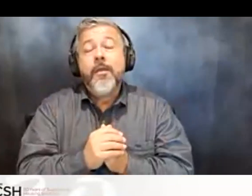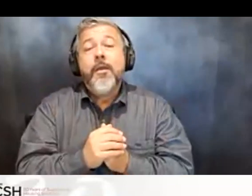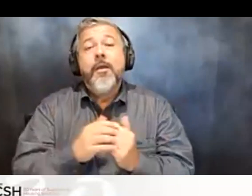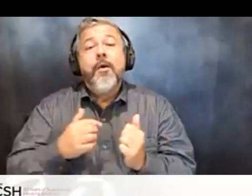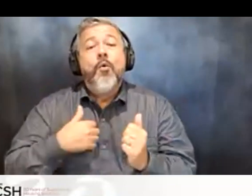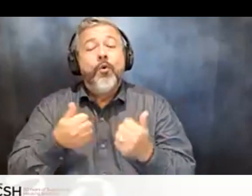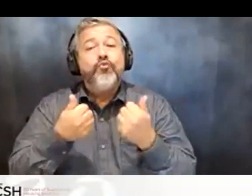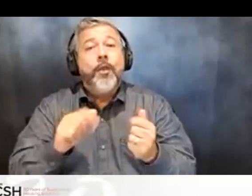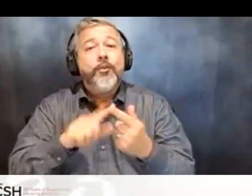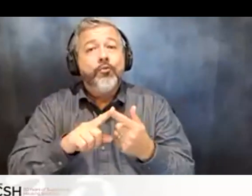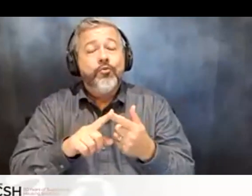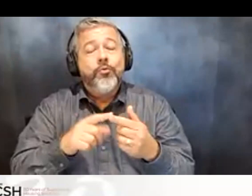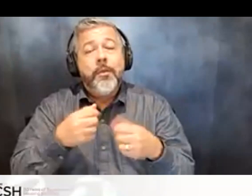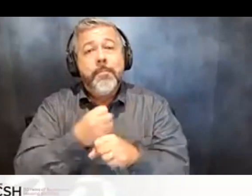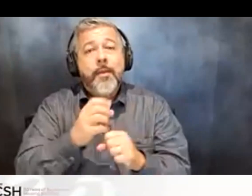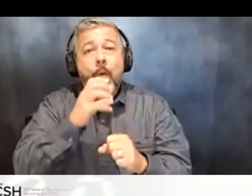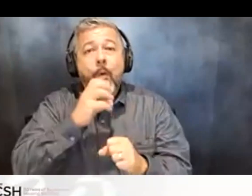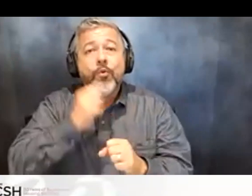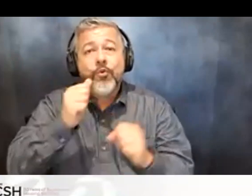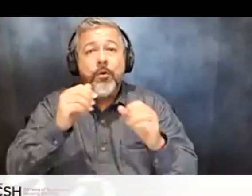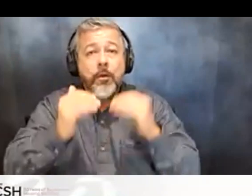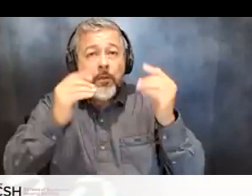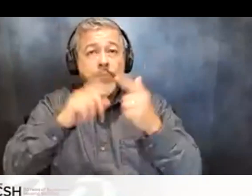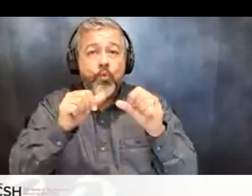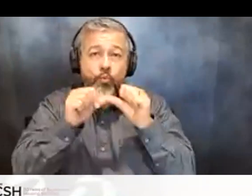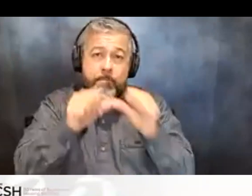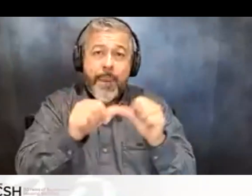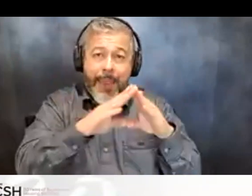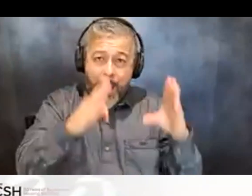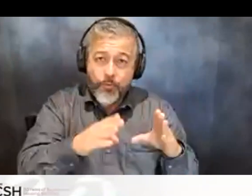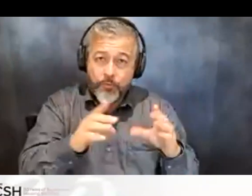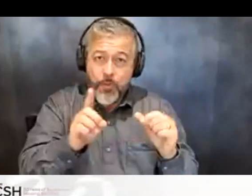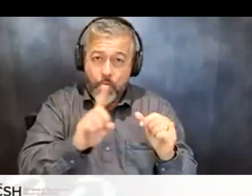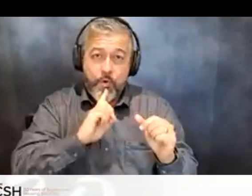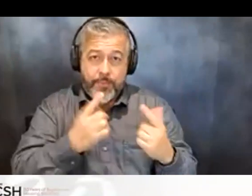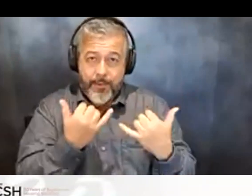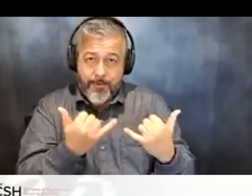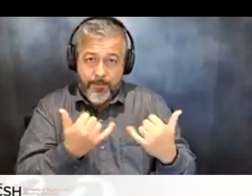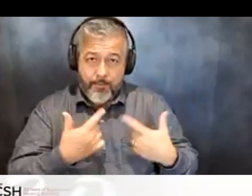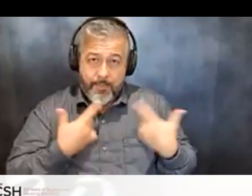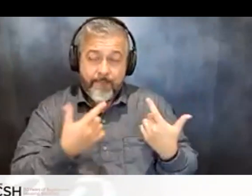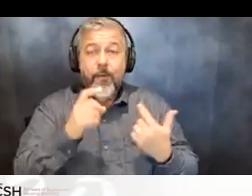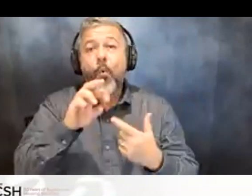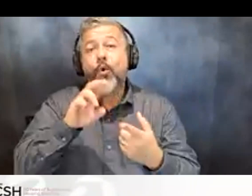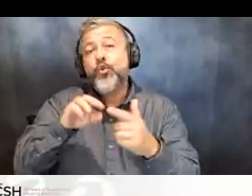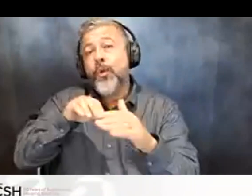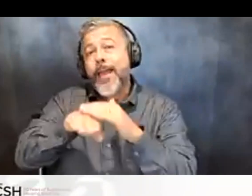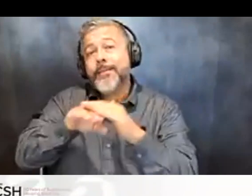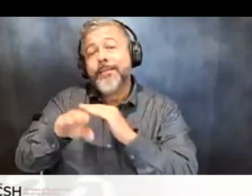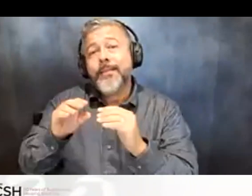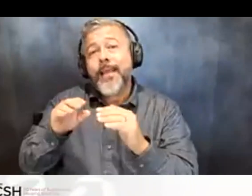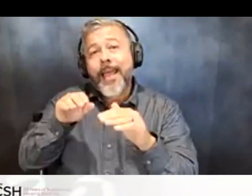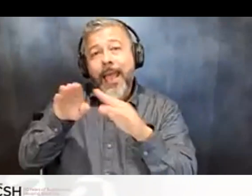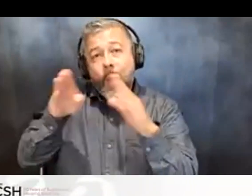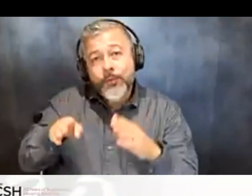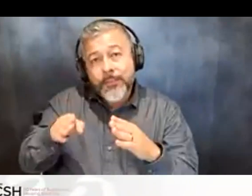allow older adults to either remain housed where they are or to access housing if they're homeless or living